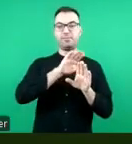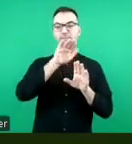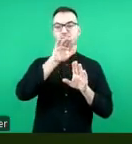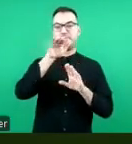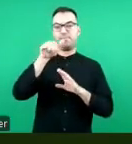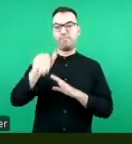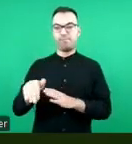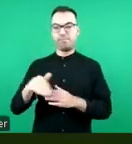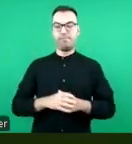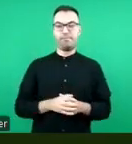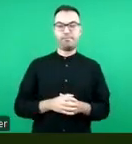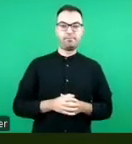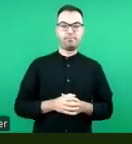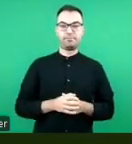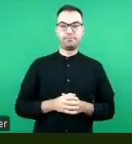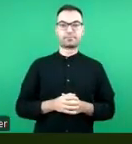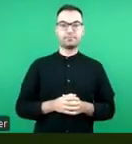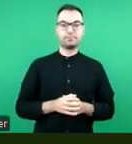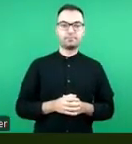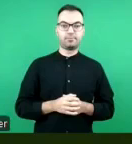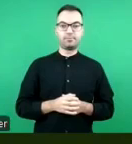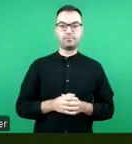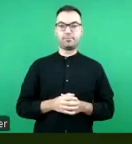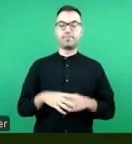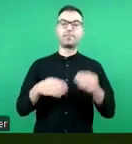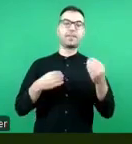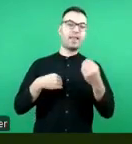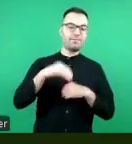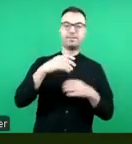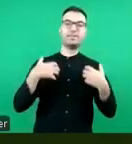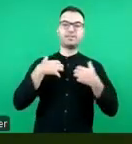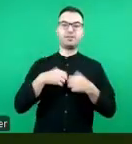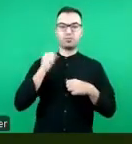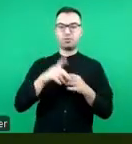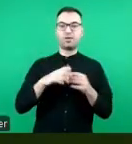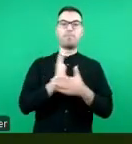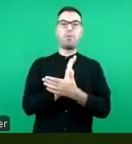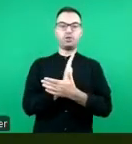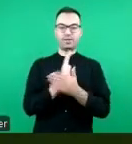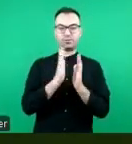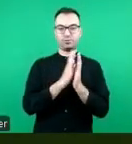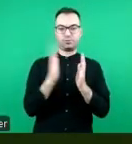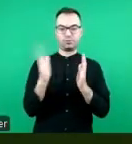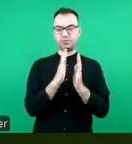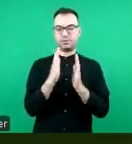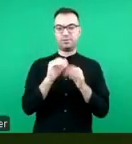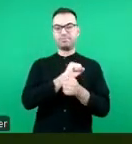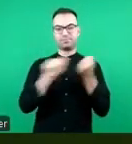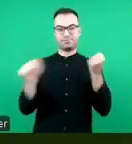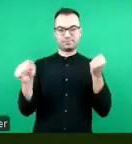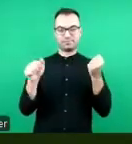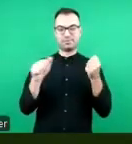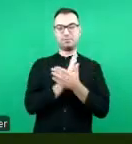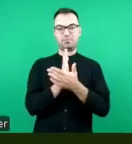intensity, you have the highest species richness at intermediate levels of disturbance or